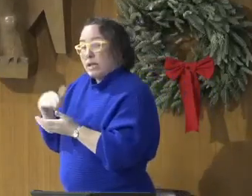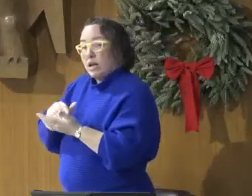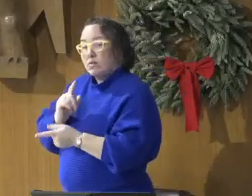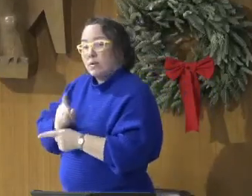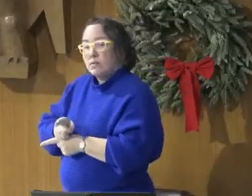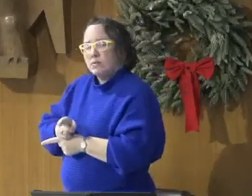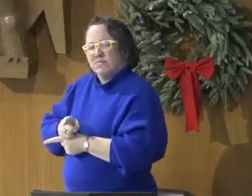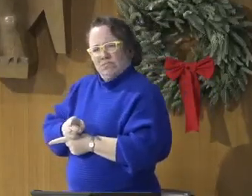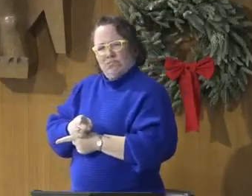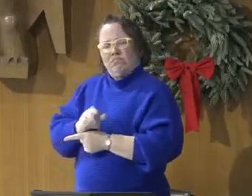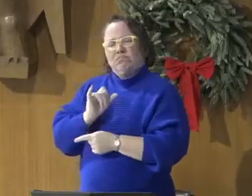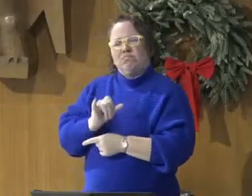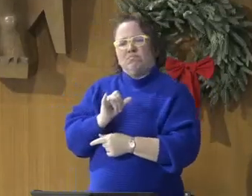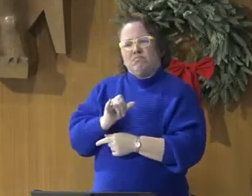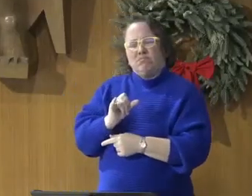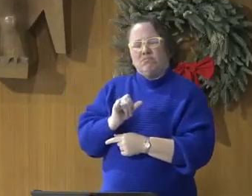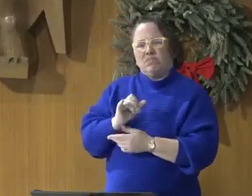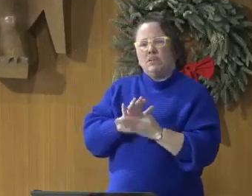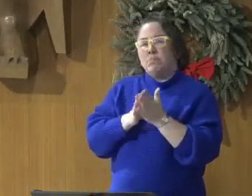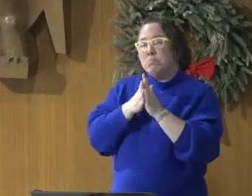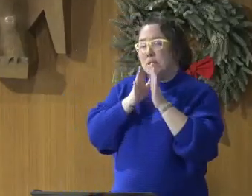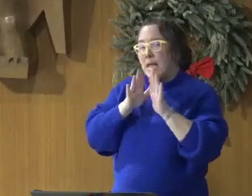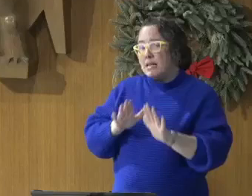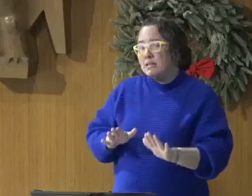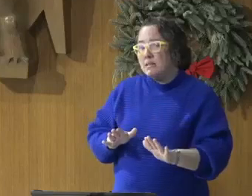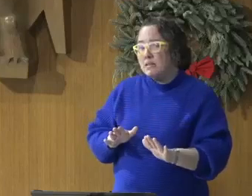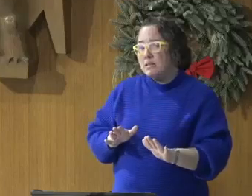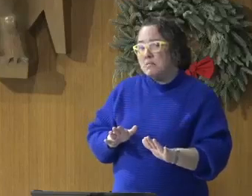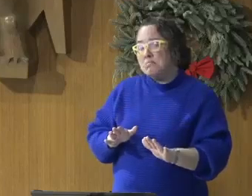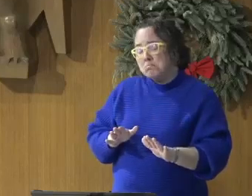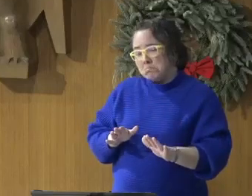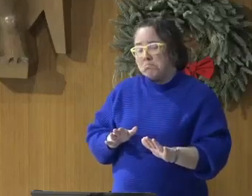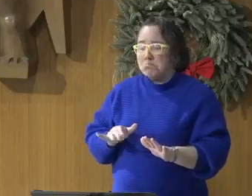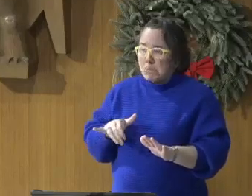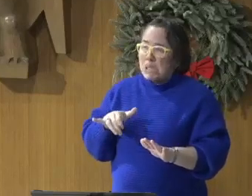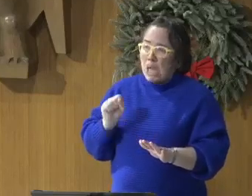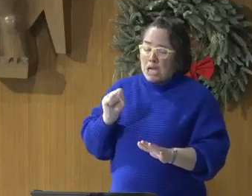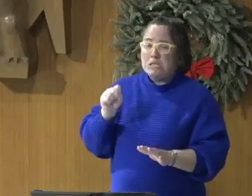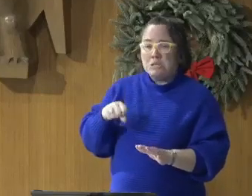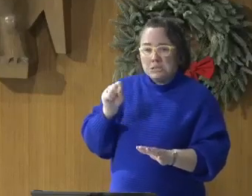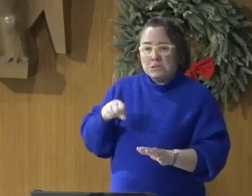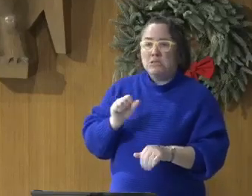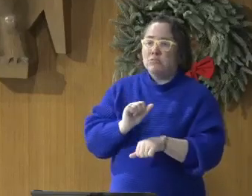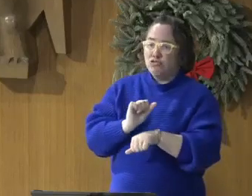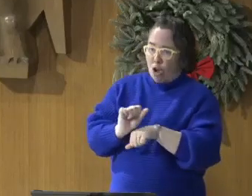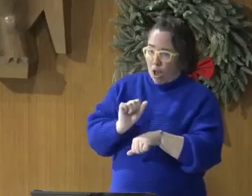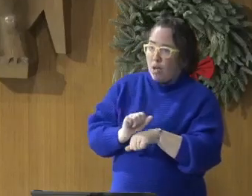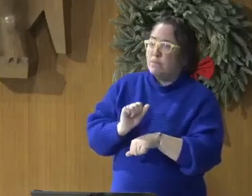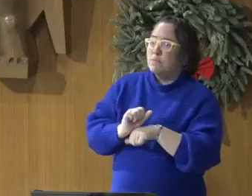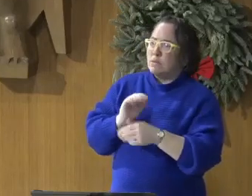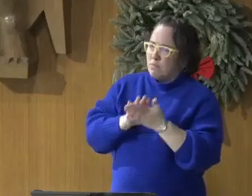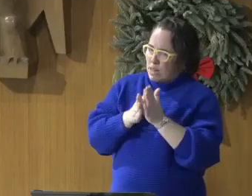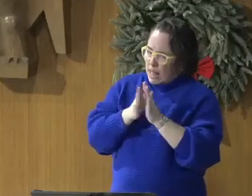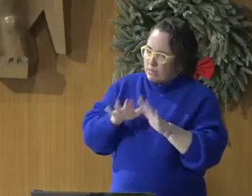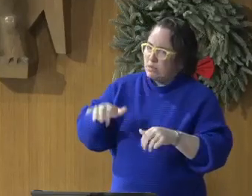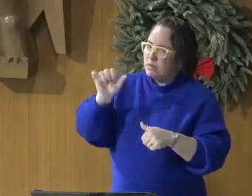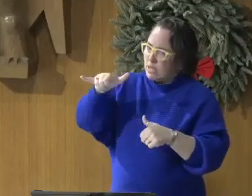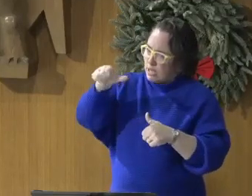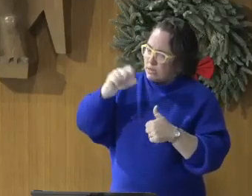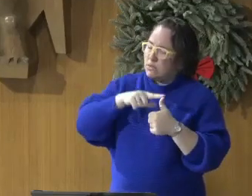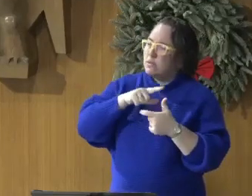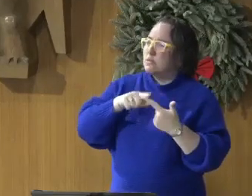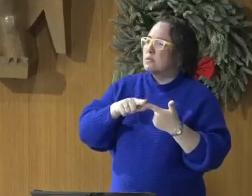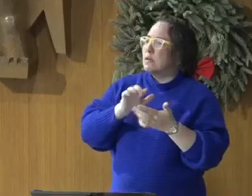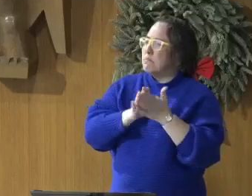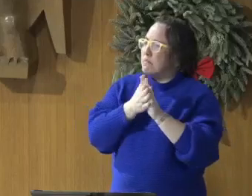We certainly are. We certainly are. Blessed with jobs, maybe. Or